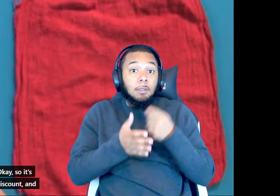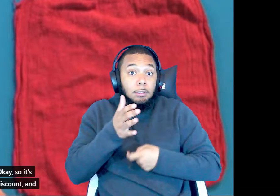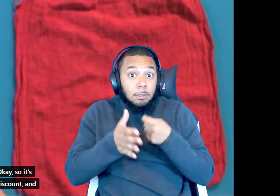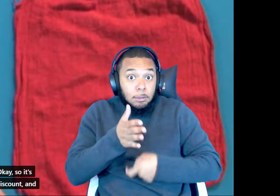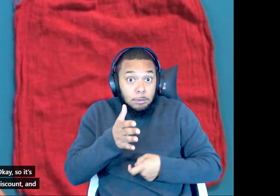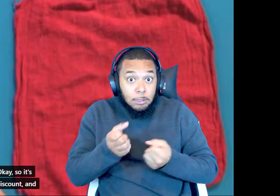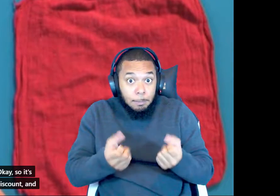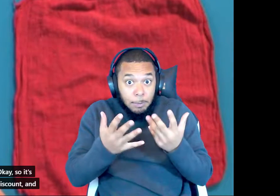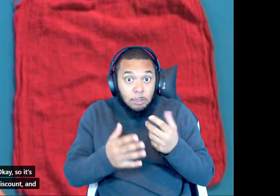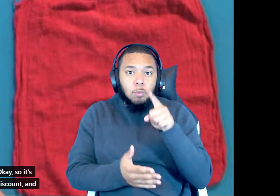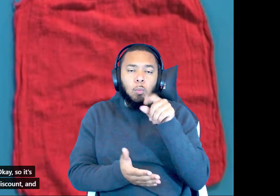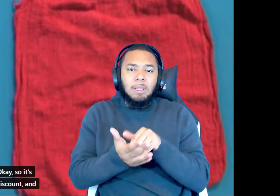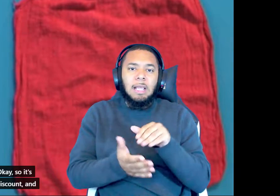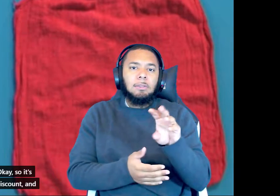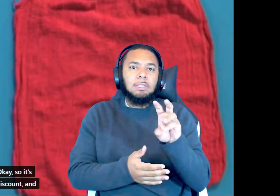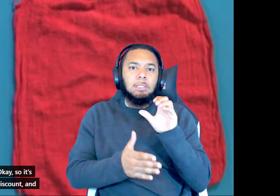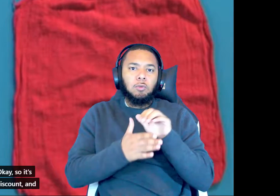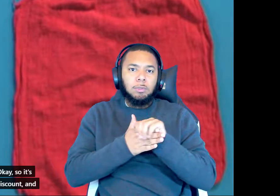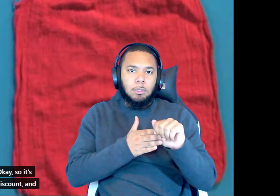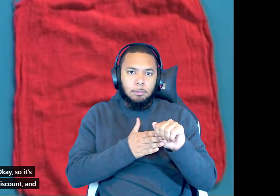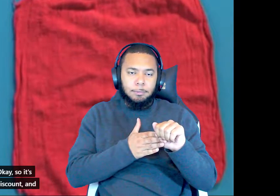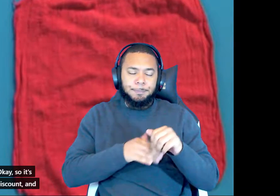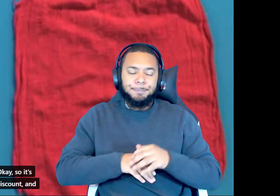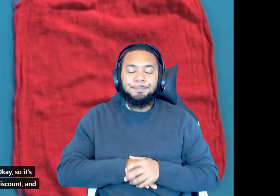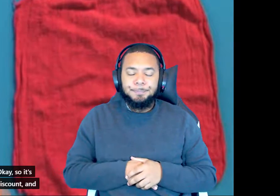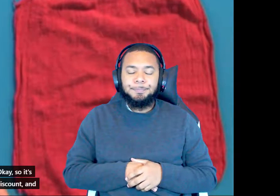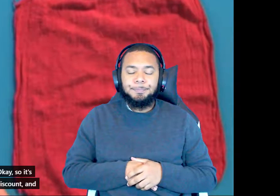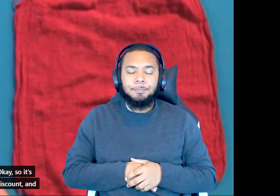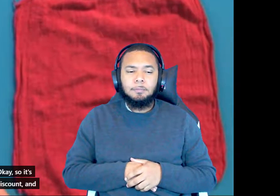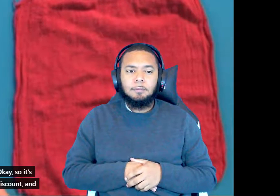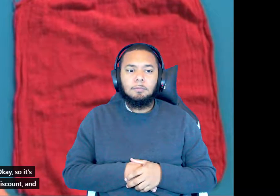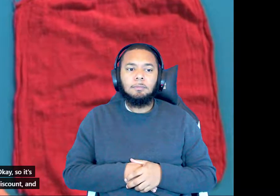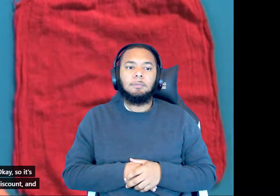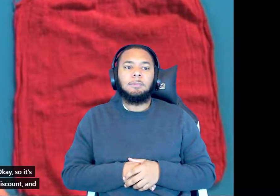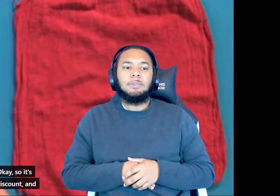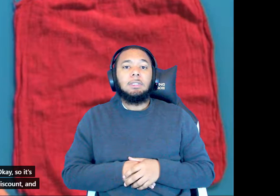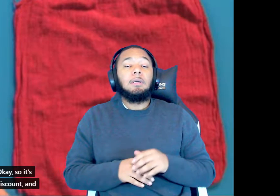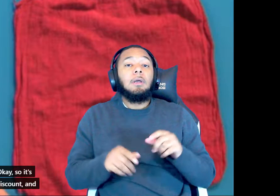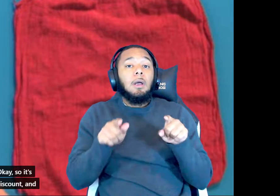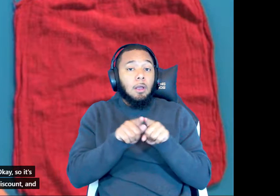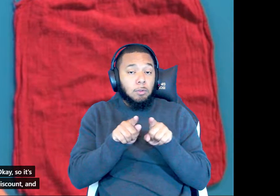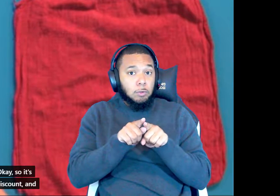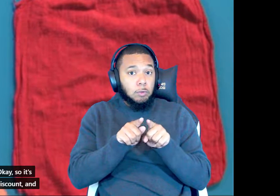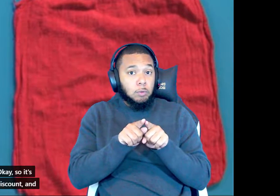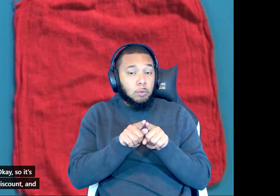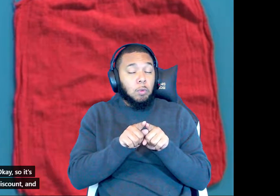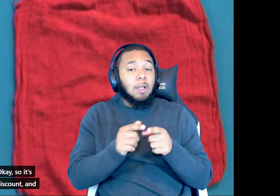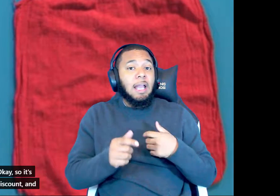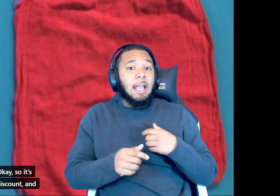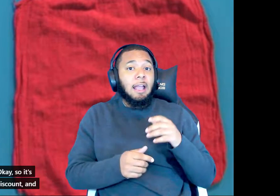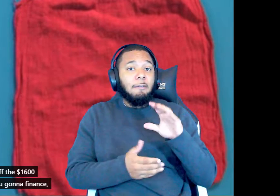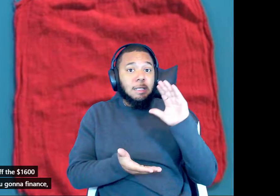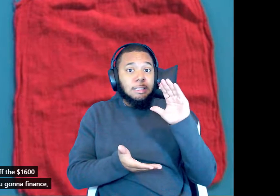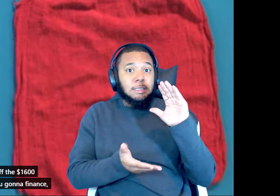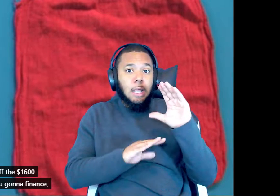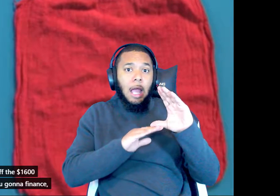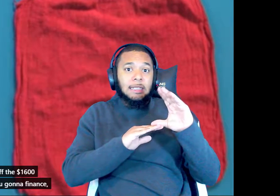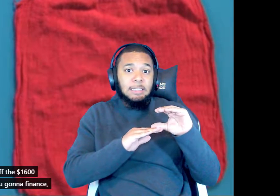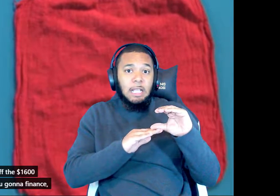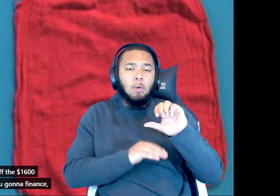price. Okay, so it's then offered on a 10% discount. And